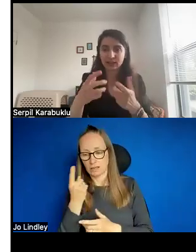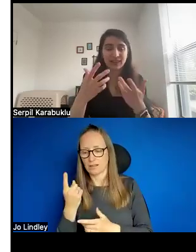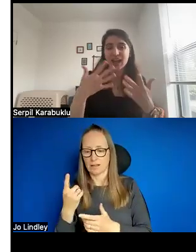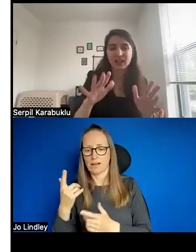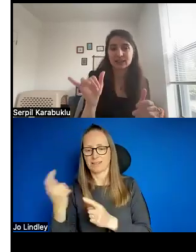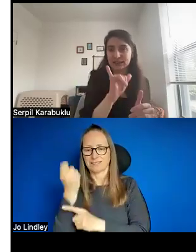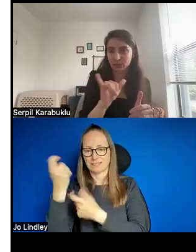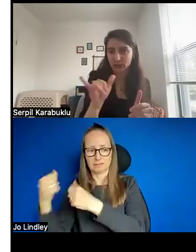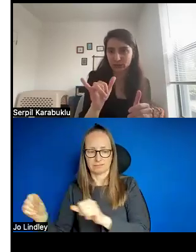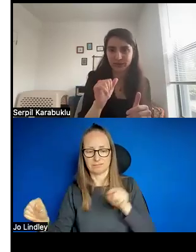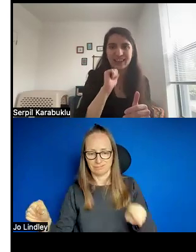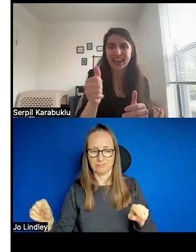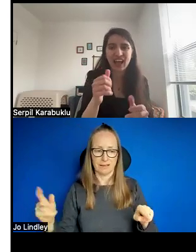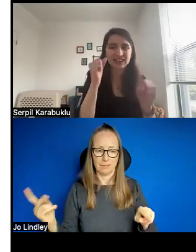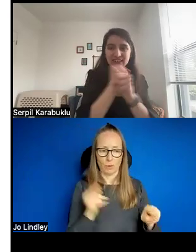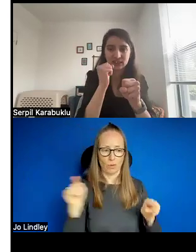nods.